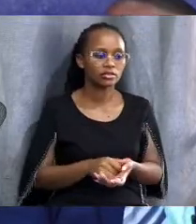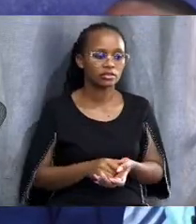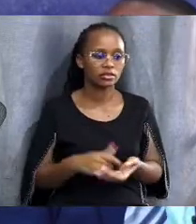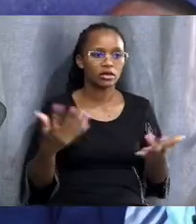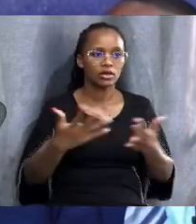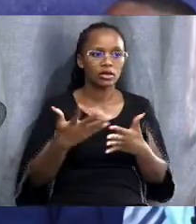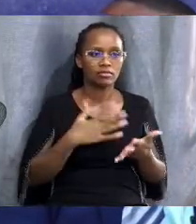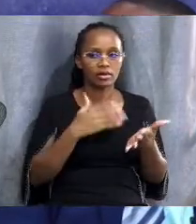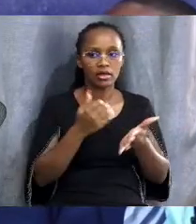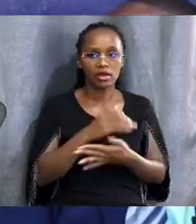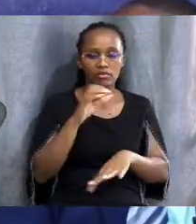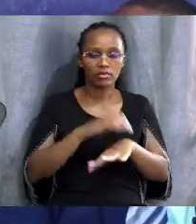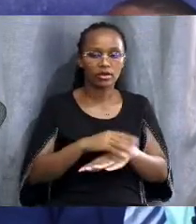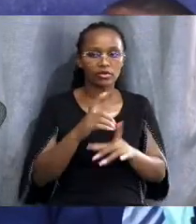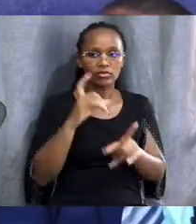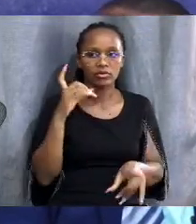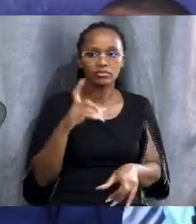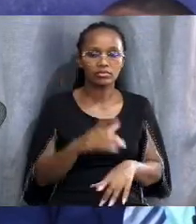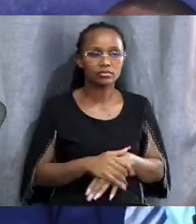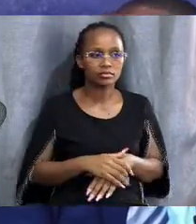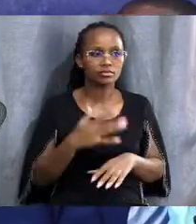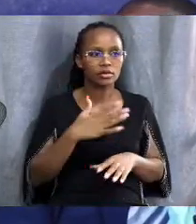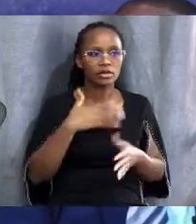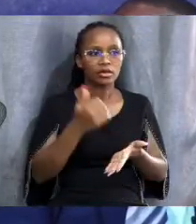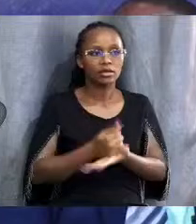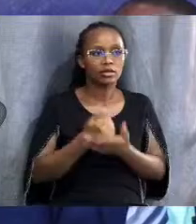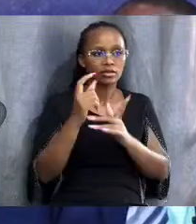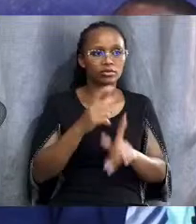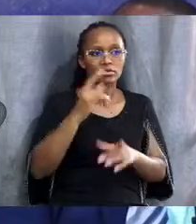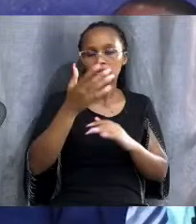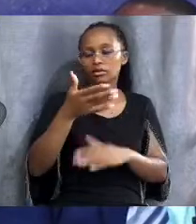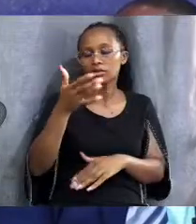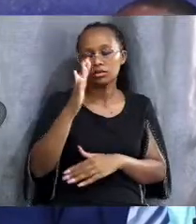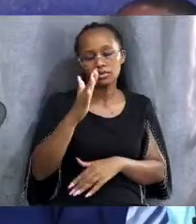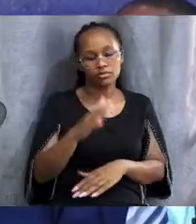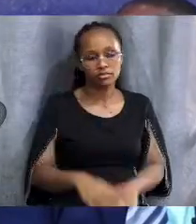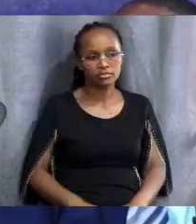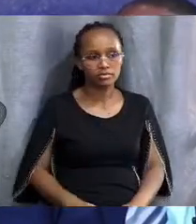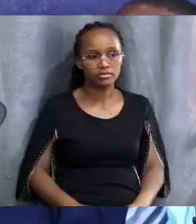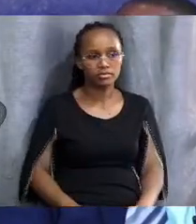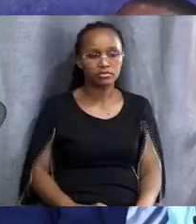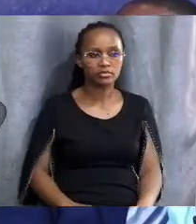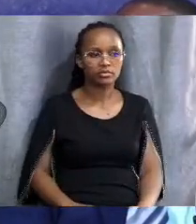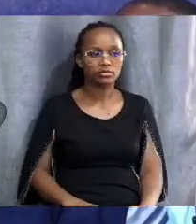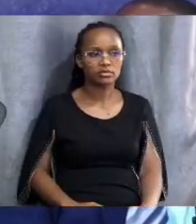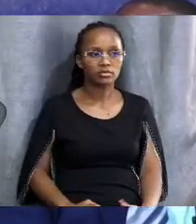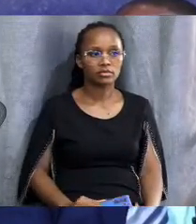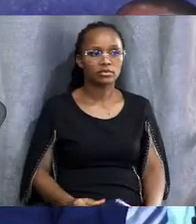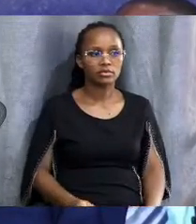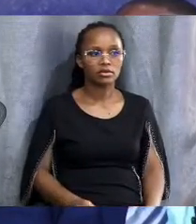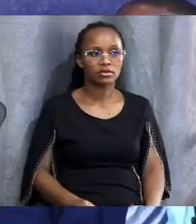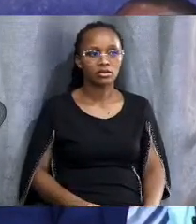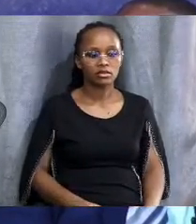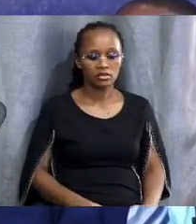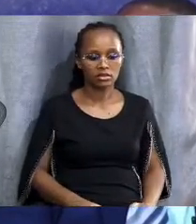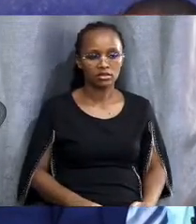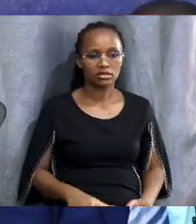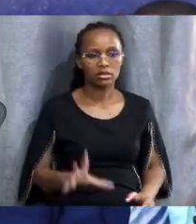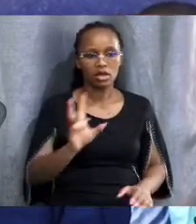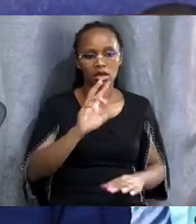where does my help come from? My help comes from the Lord. I will look up unto the